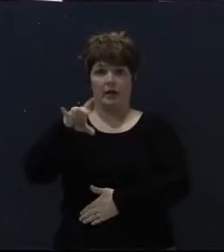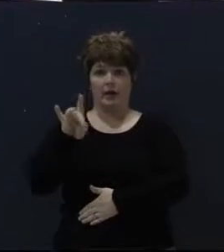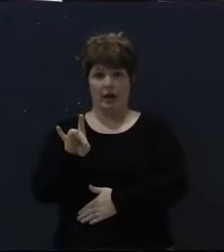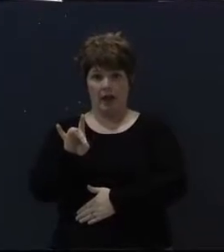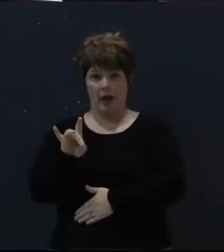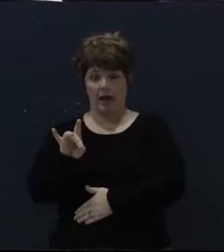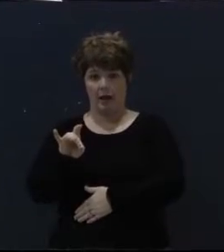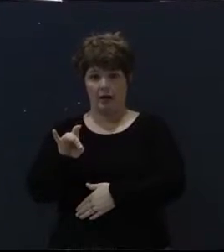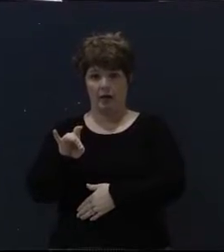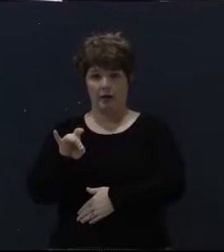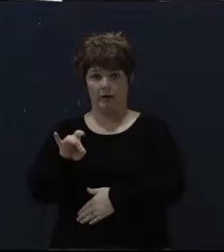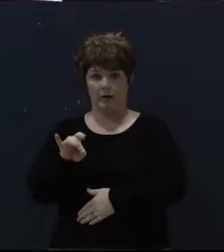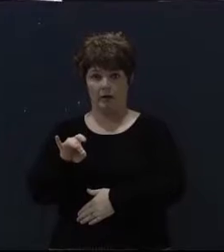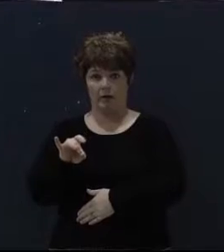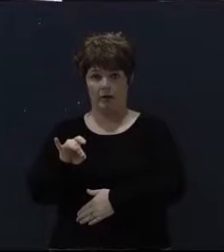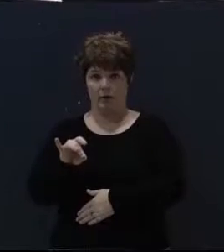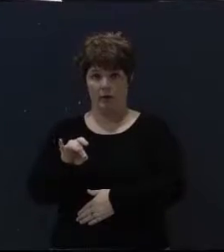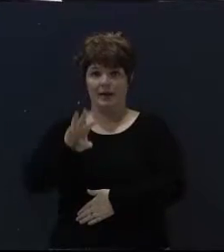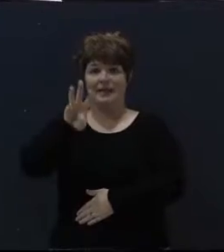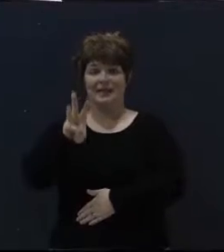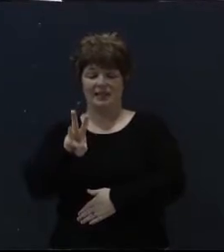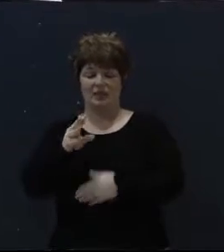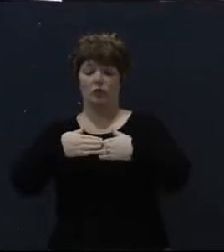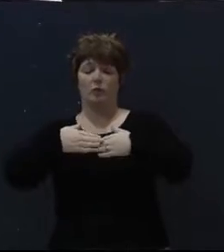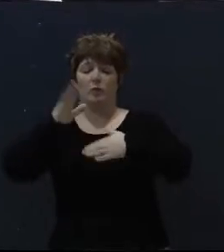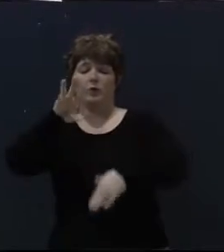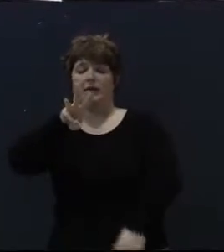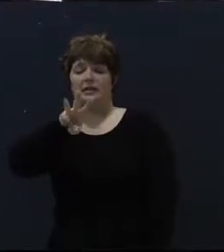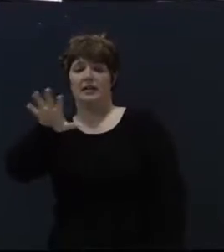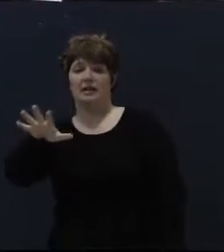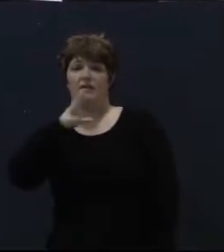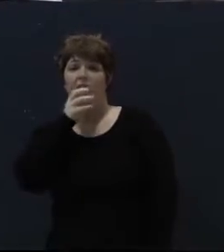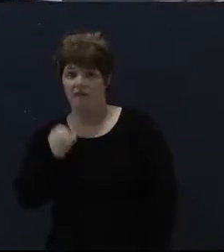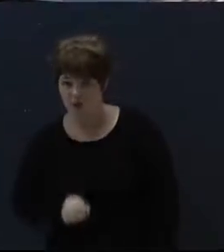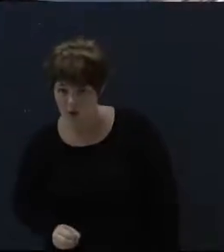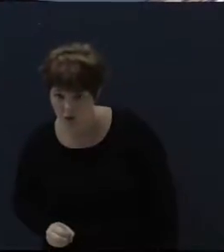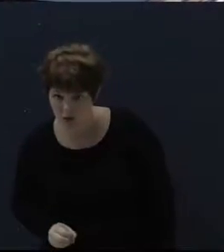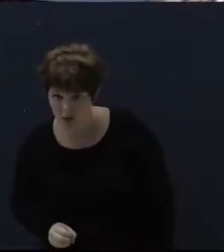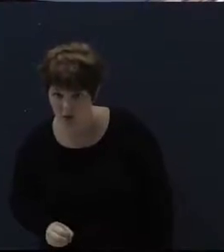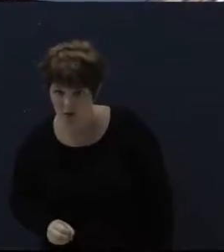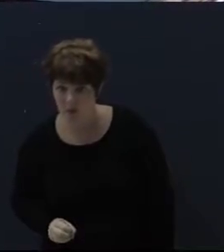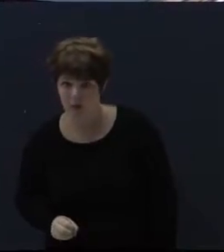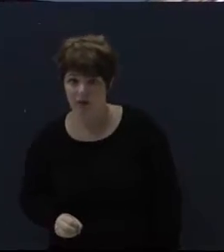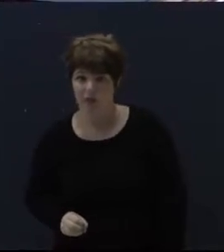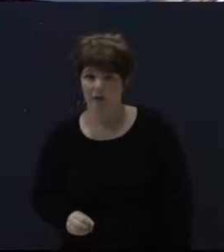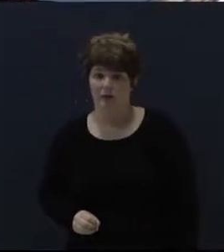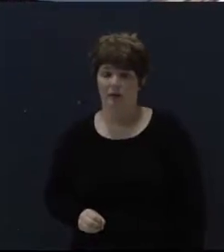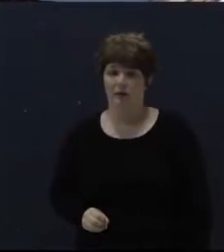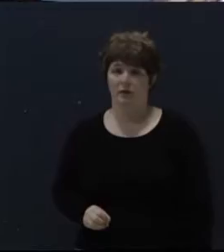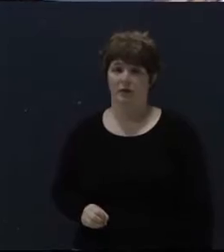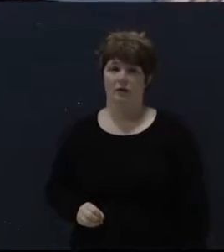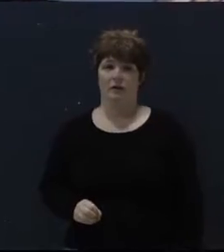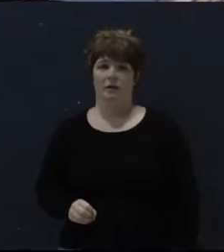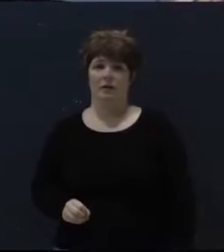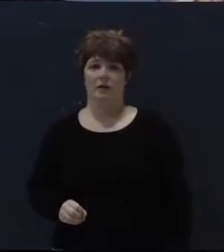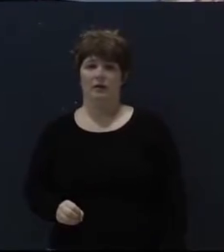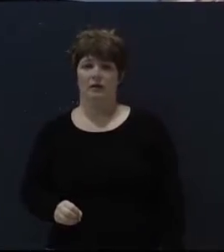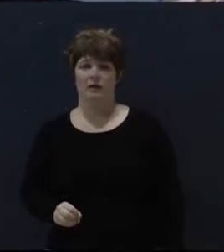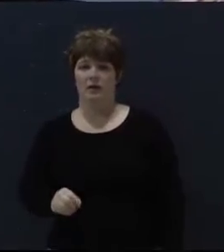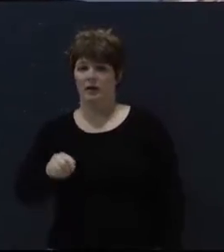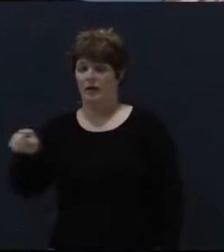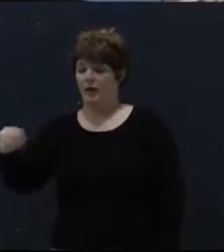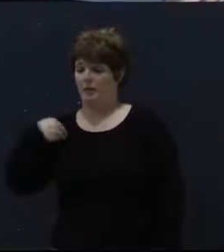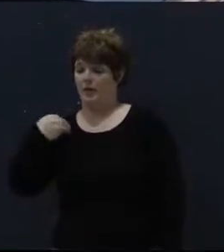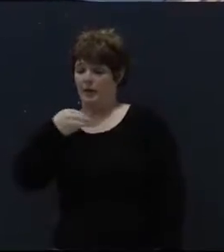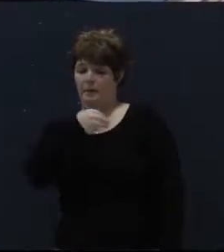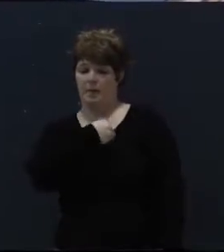over 65 years old. And those six out of the eight, that over 60 had been a member of